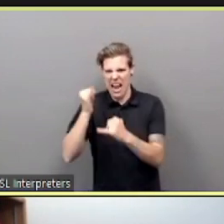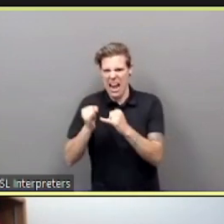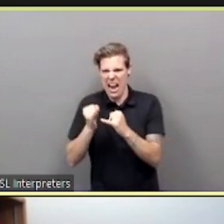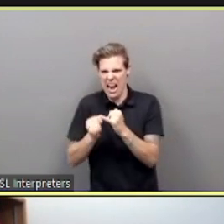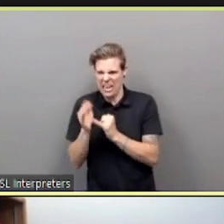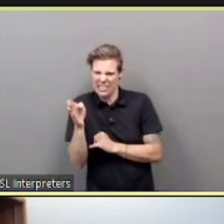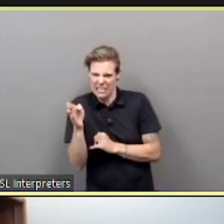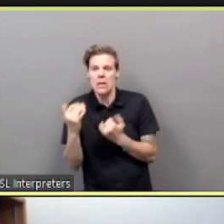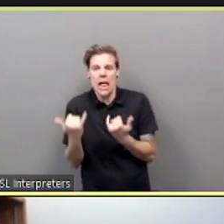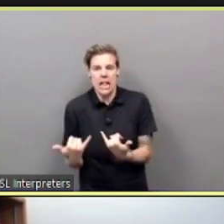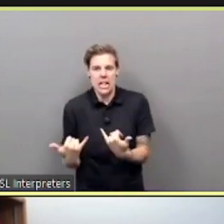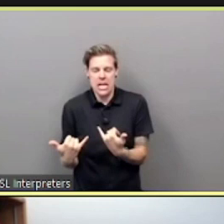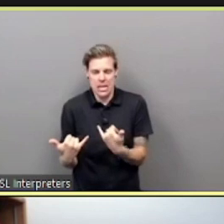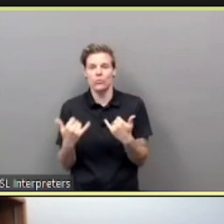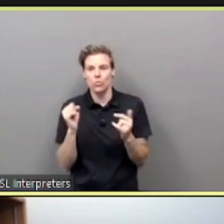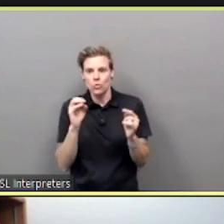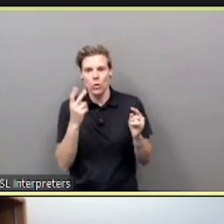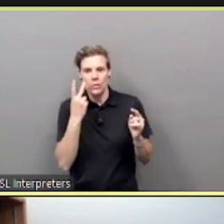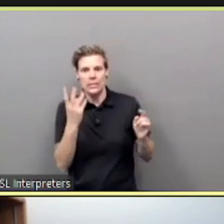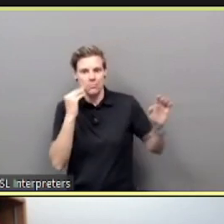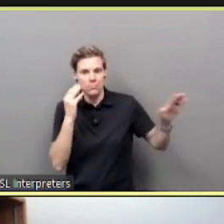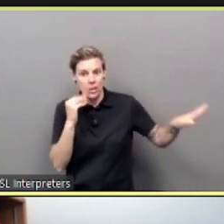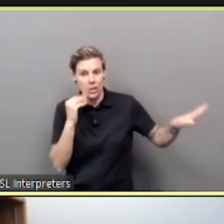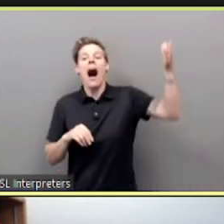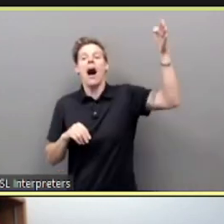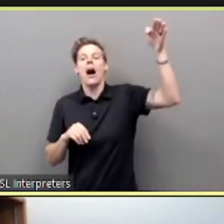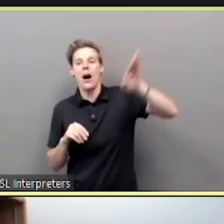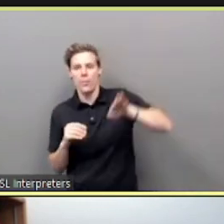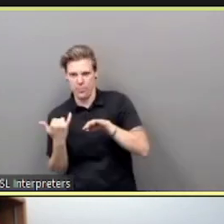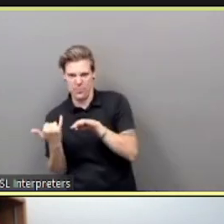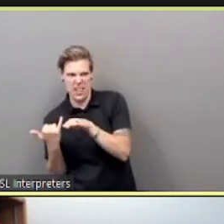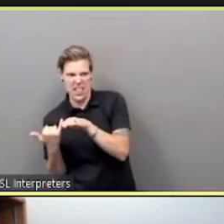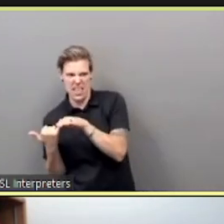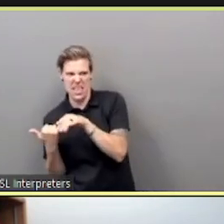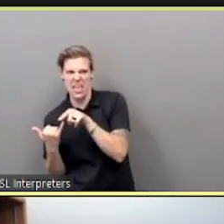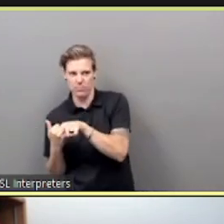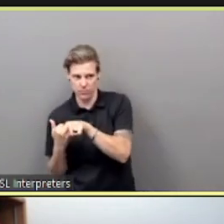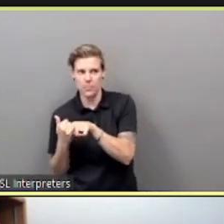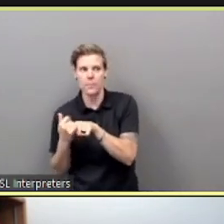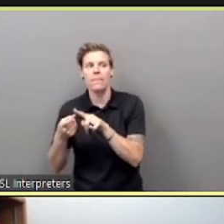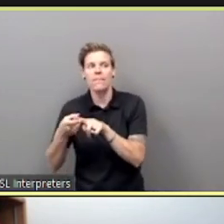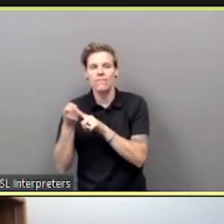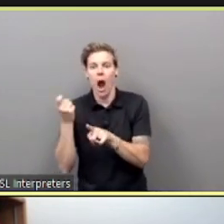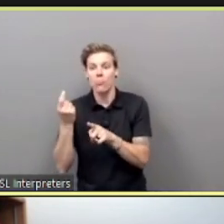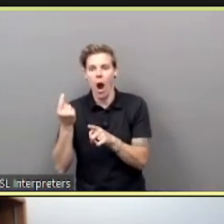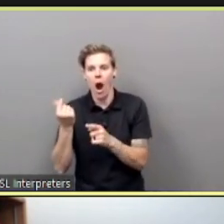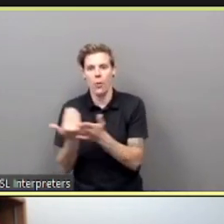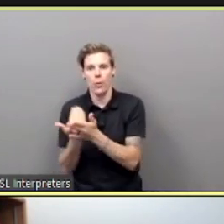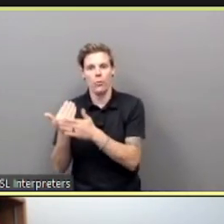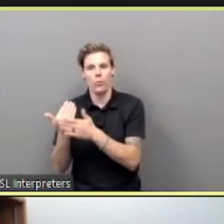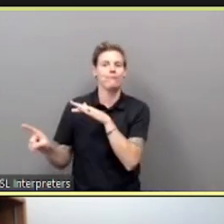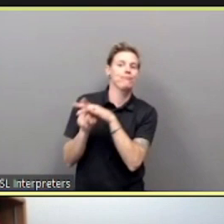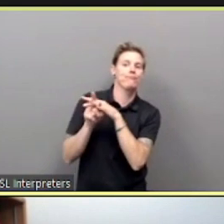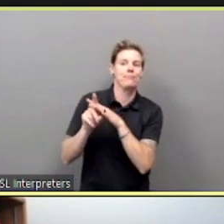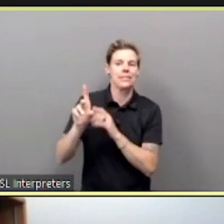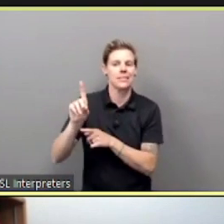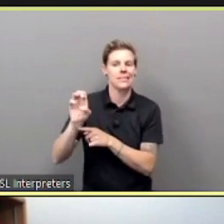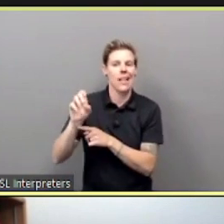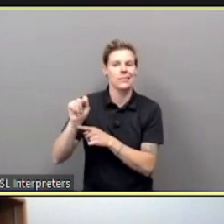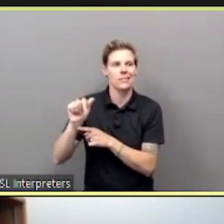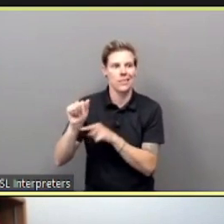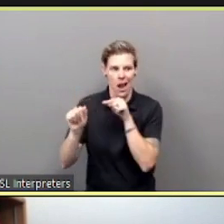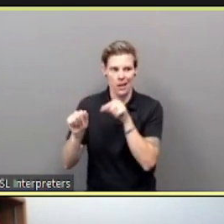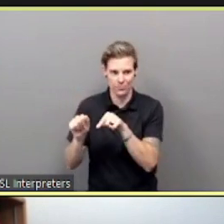by this very highly infectious Delta variant. The red bar is the 10 cases